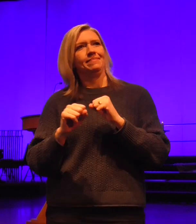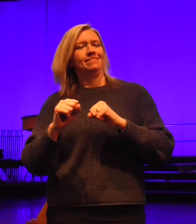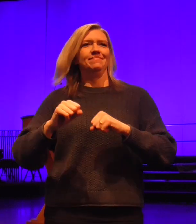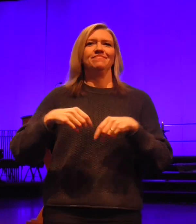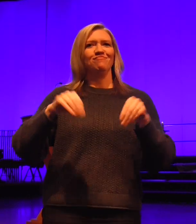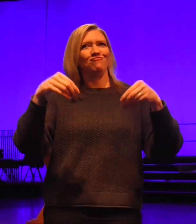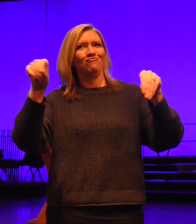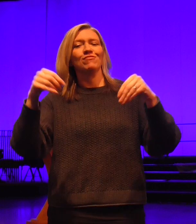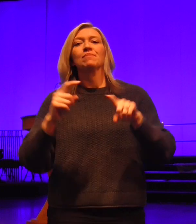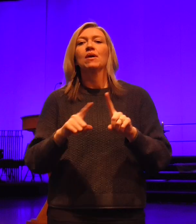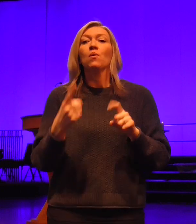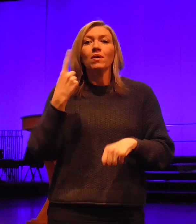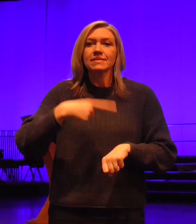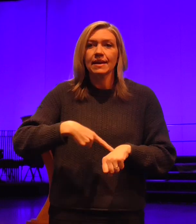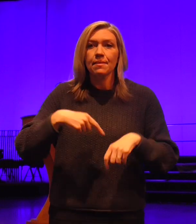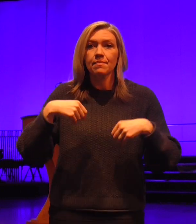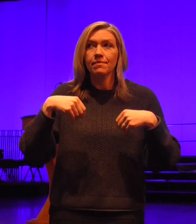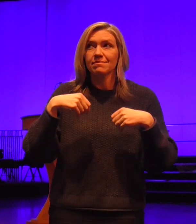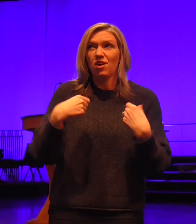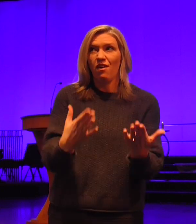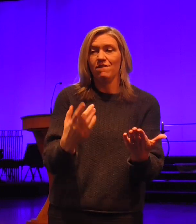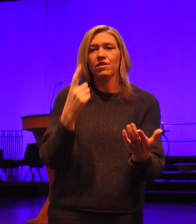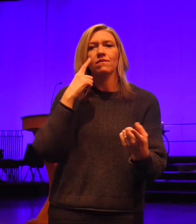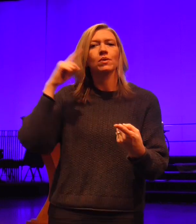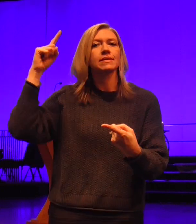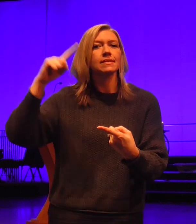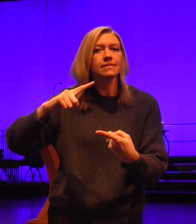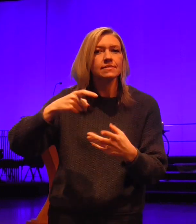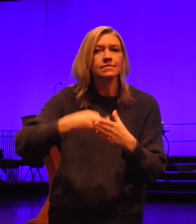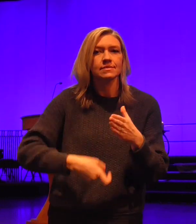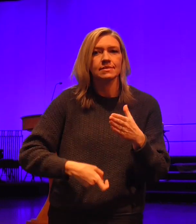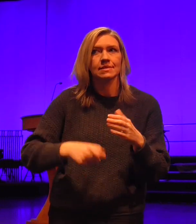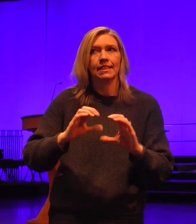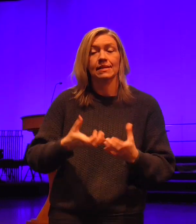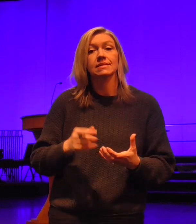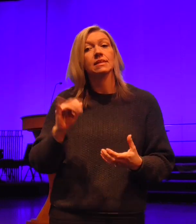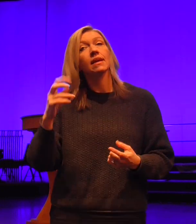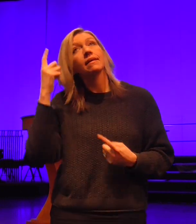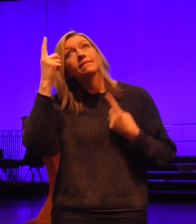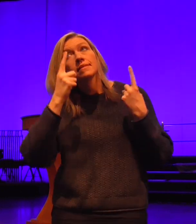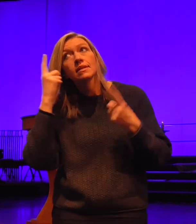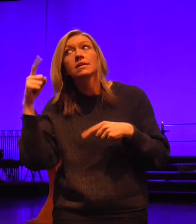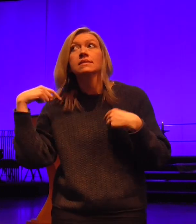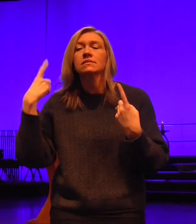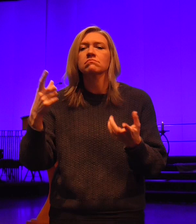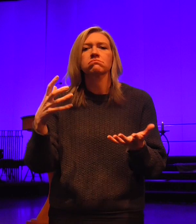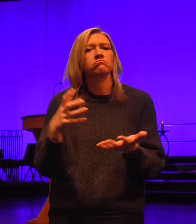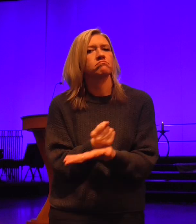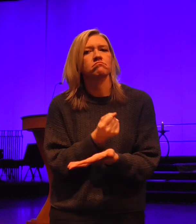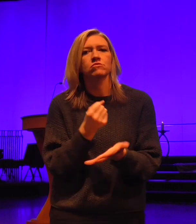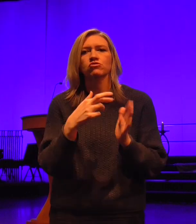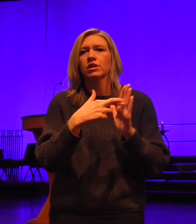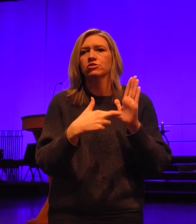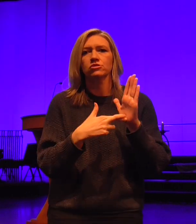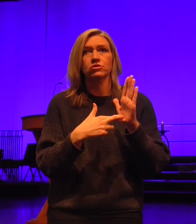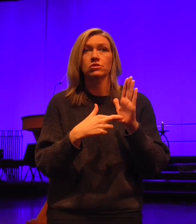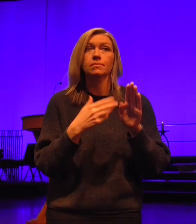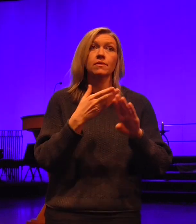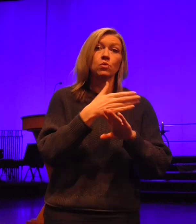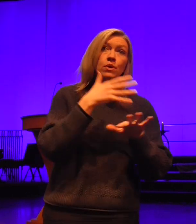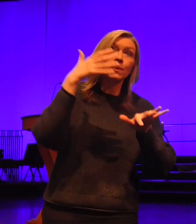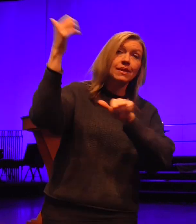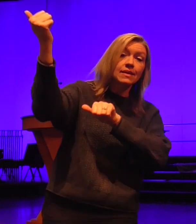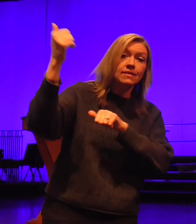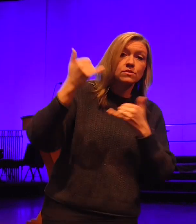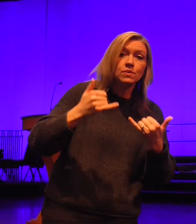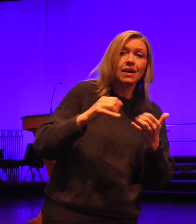for some really great discounts on classes. So if you've been thinking about it, now's the time. You can register out at the event center before you leave today. You can